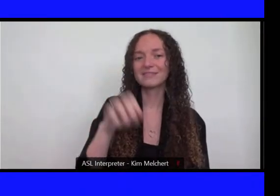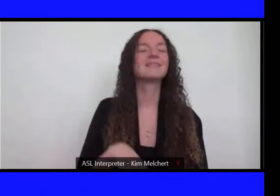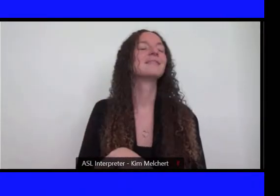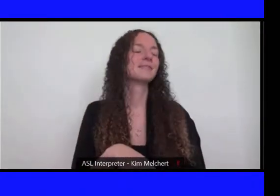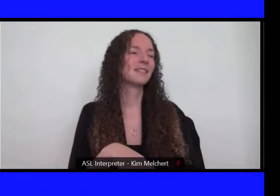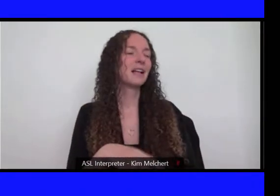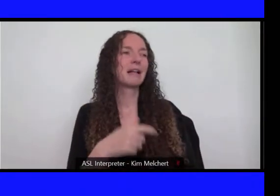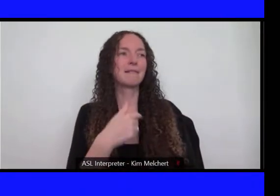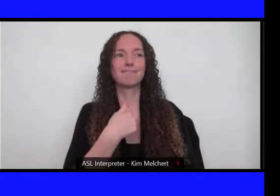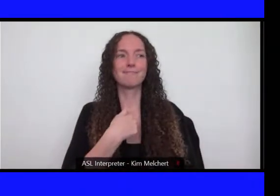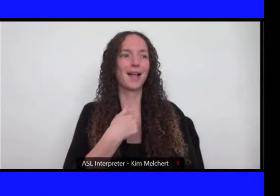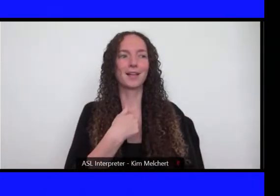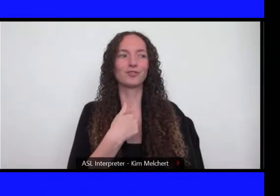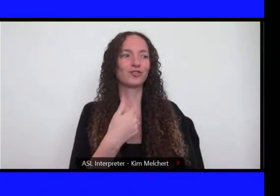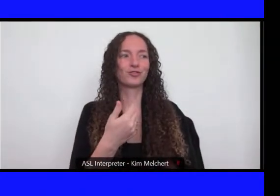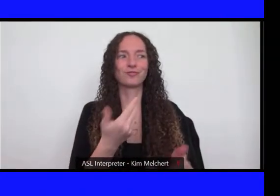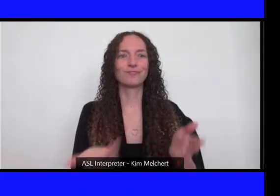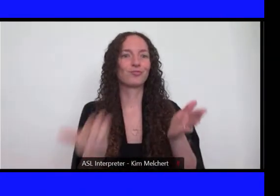control.